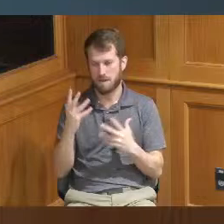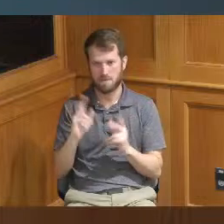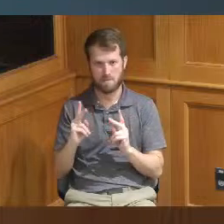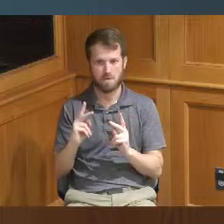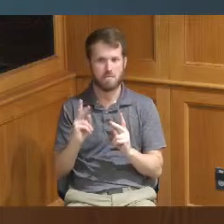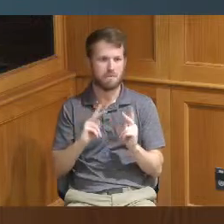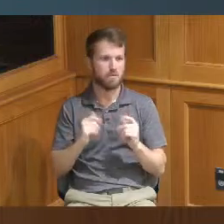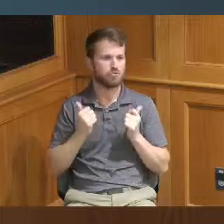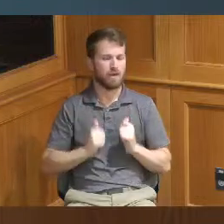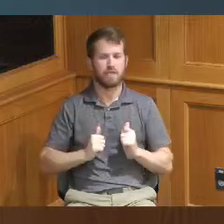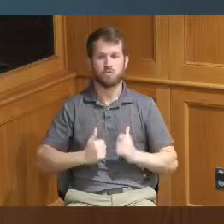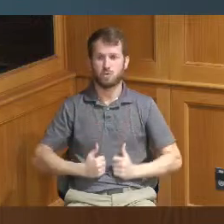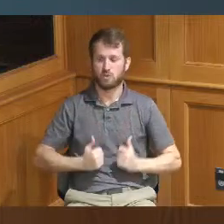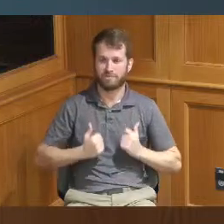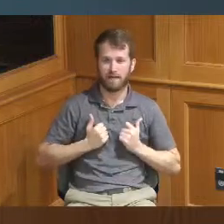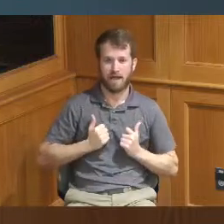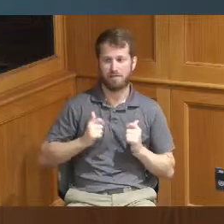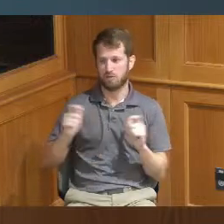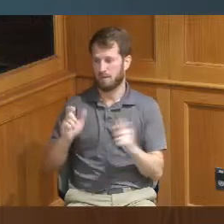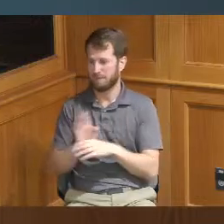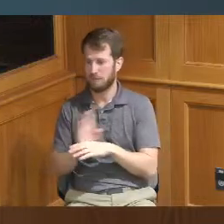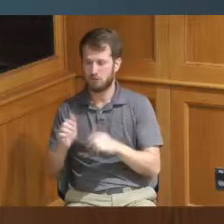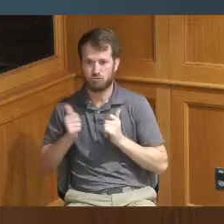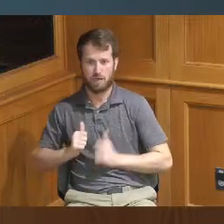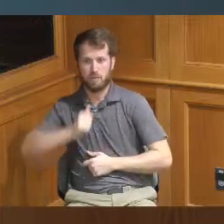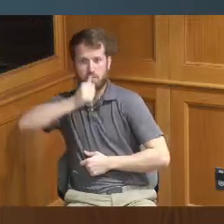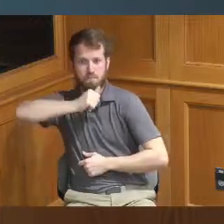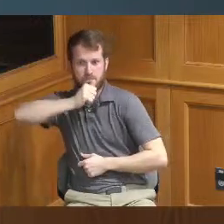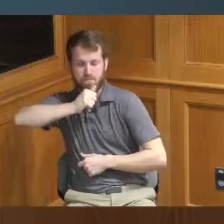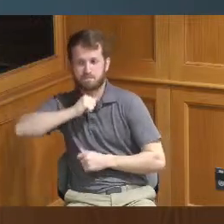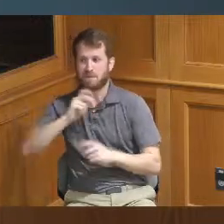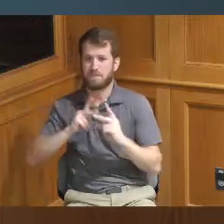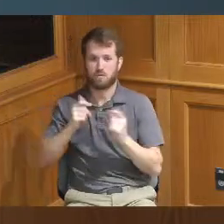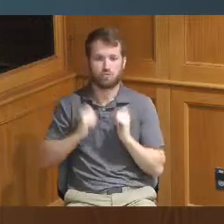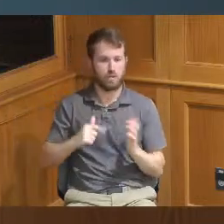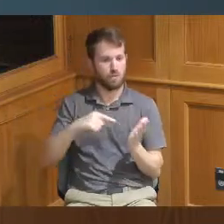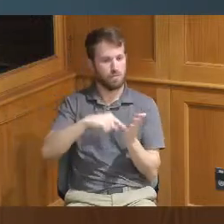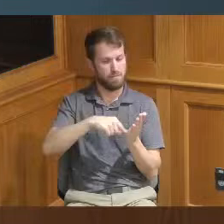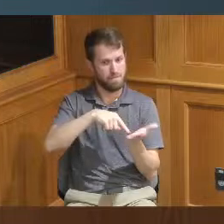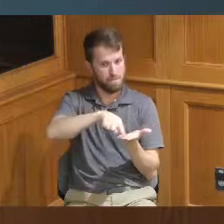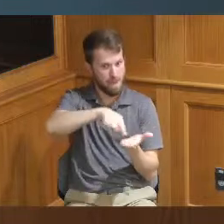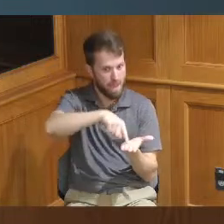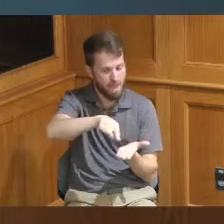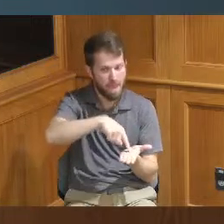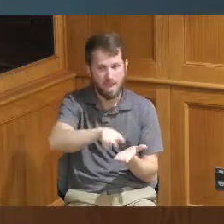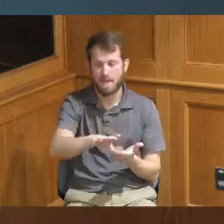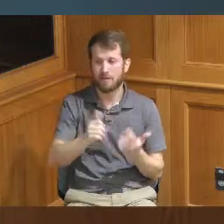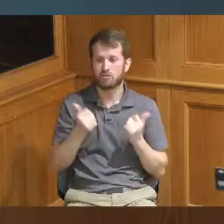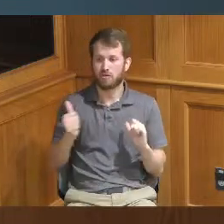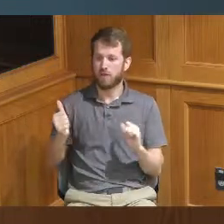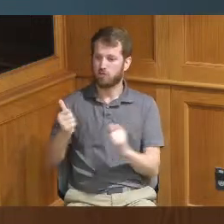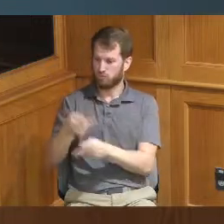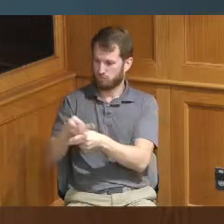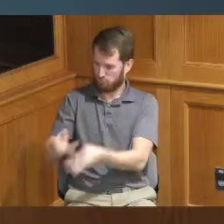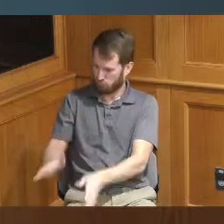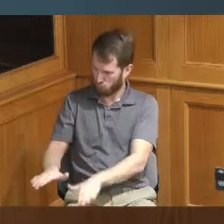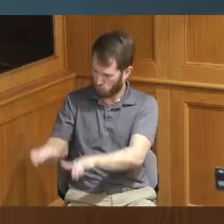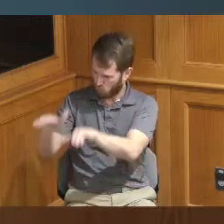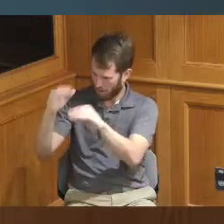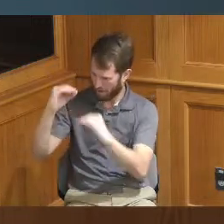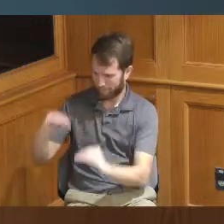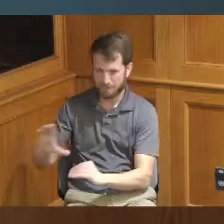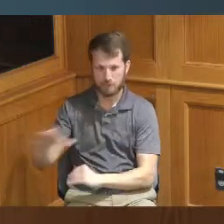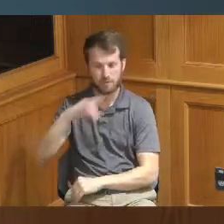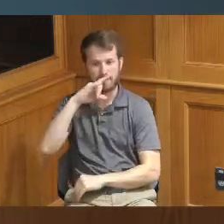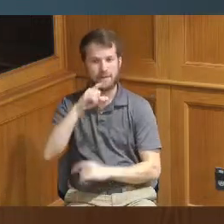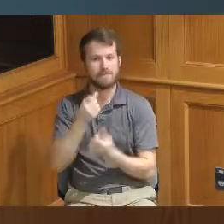survive. Small businesses are trying to hang in there. People are trying to be able to pay their bills and be able to raise their children and have it in a safe